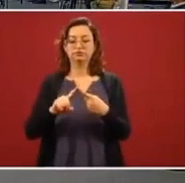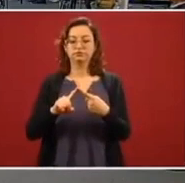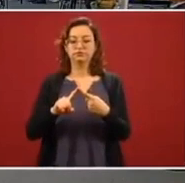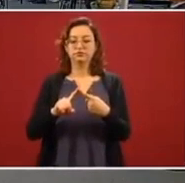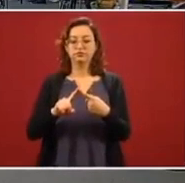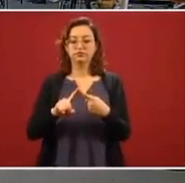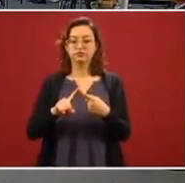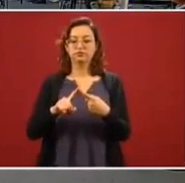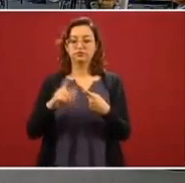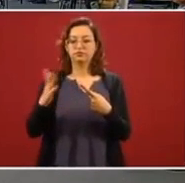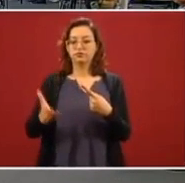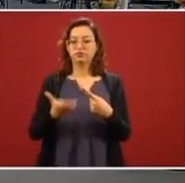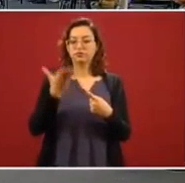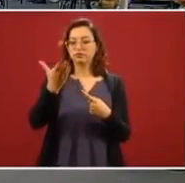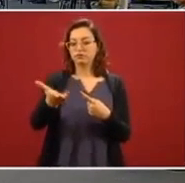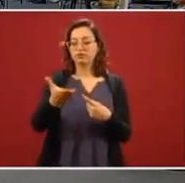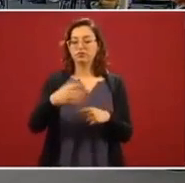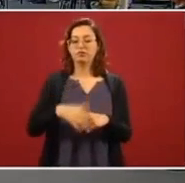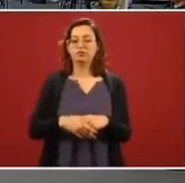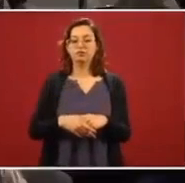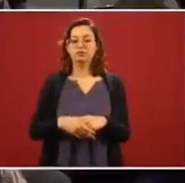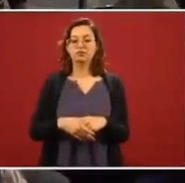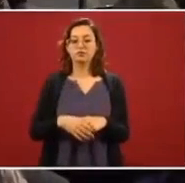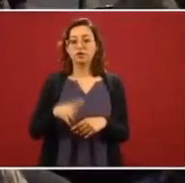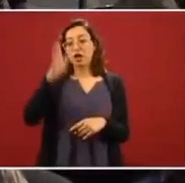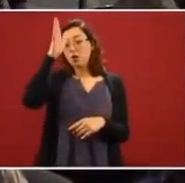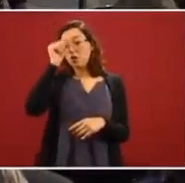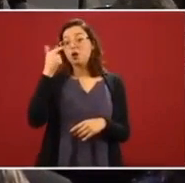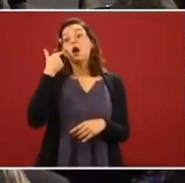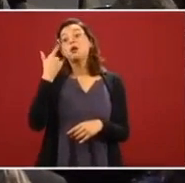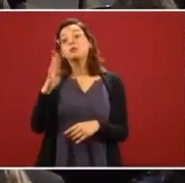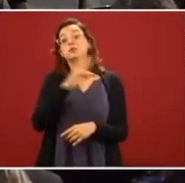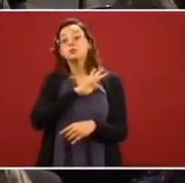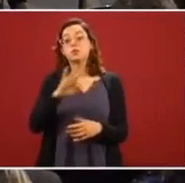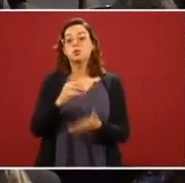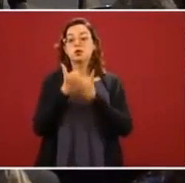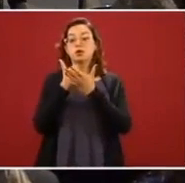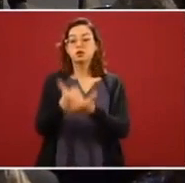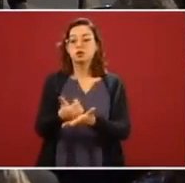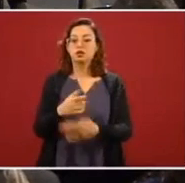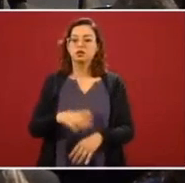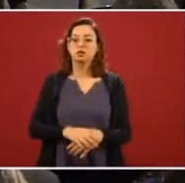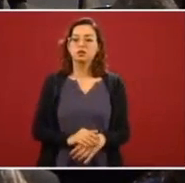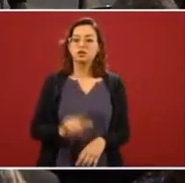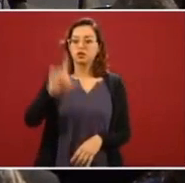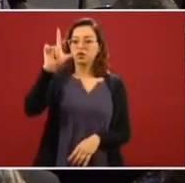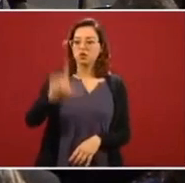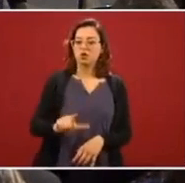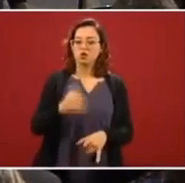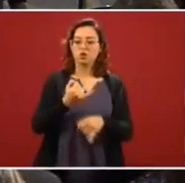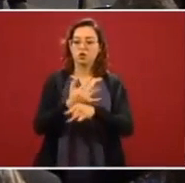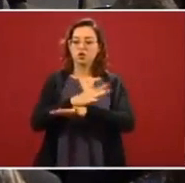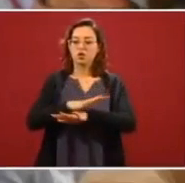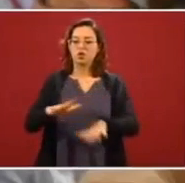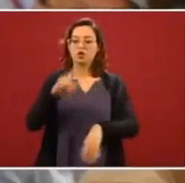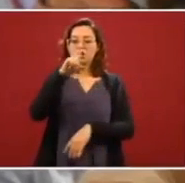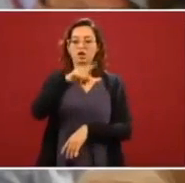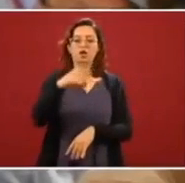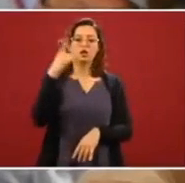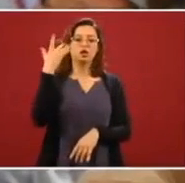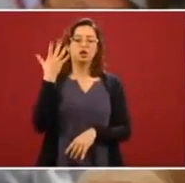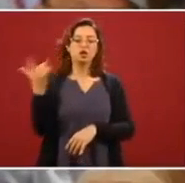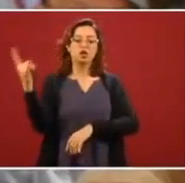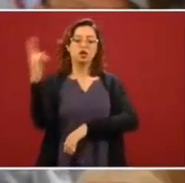más que una pregunta, es una petición, si estaría de acuerdo o podría ayudarnos. Todos los lunes se emite un informe de cómo va la obra de Santa Lucía,